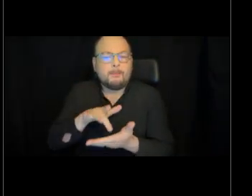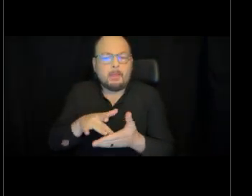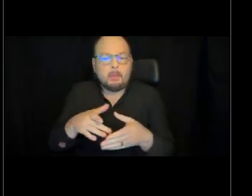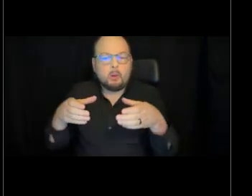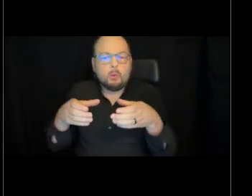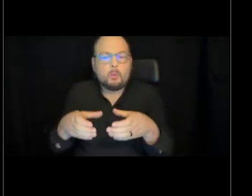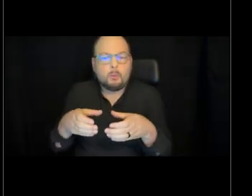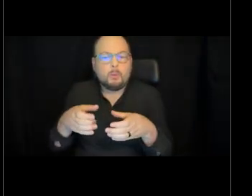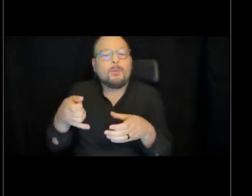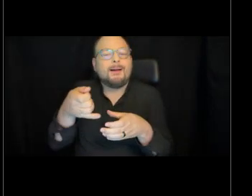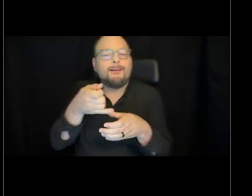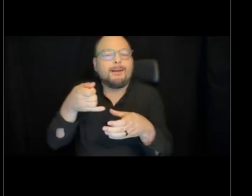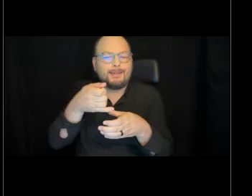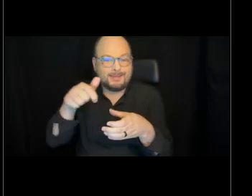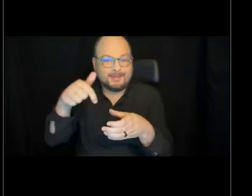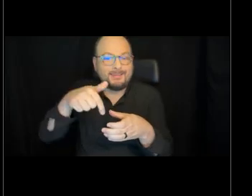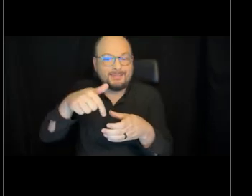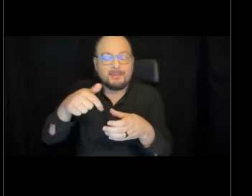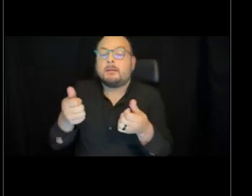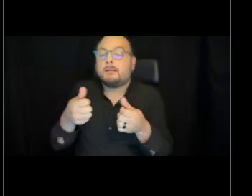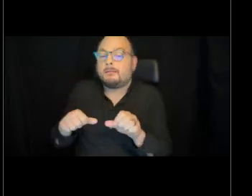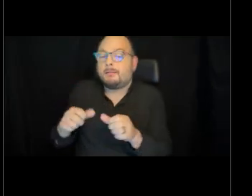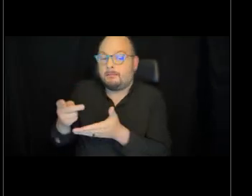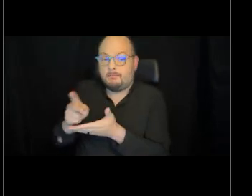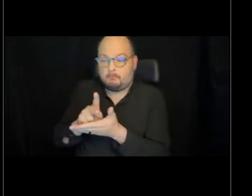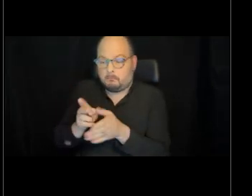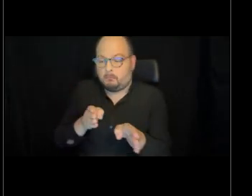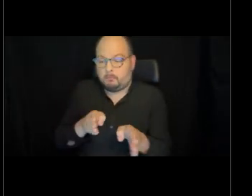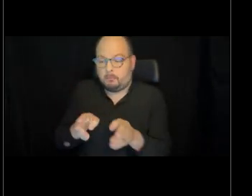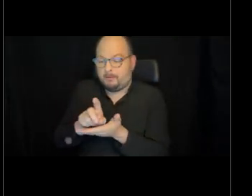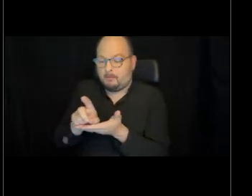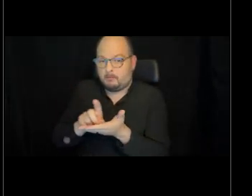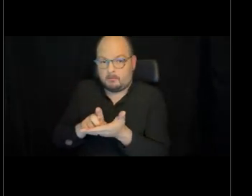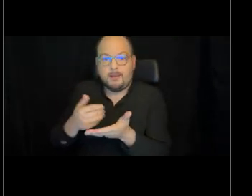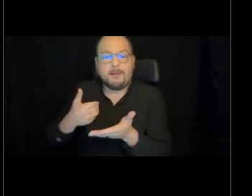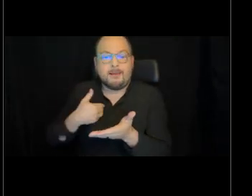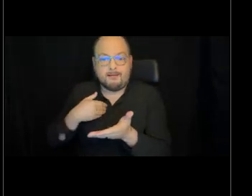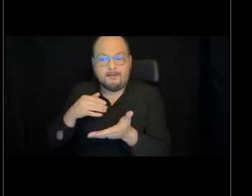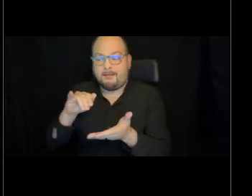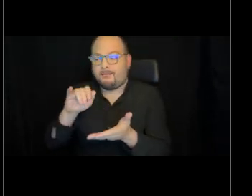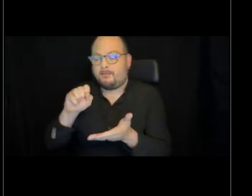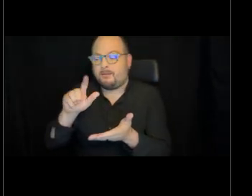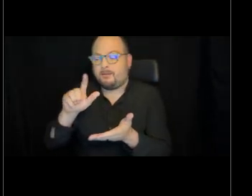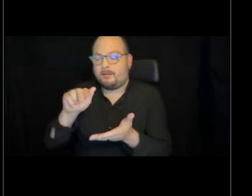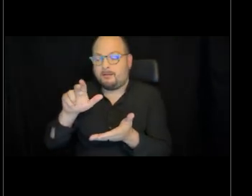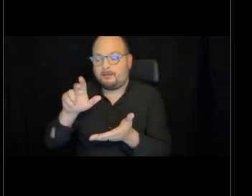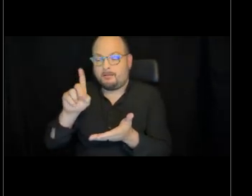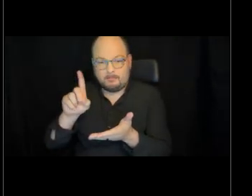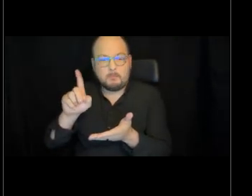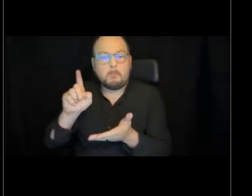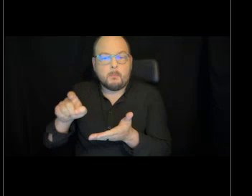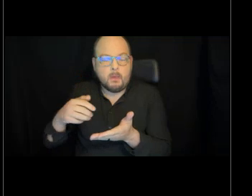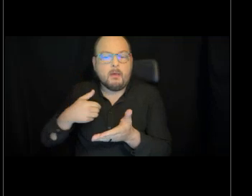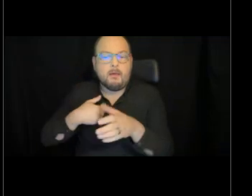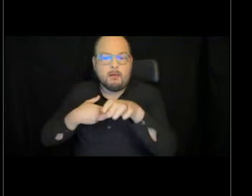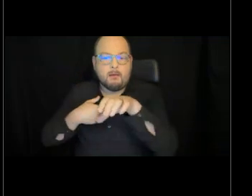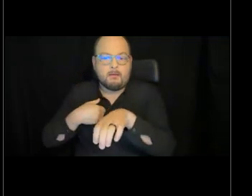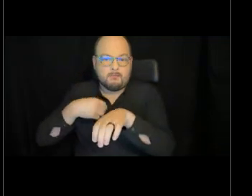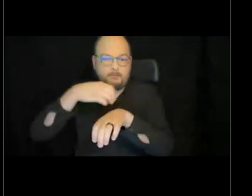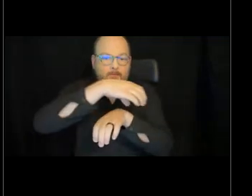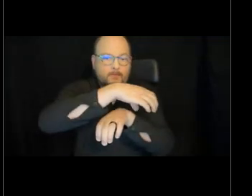is planned, a 40-inch clearance must be maintained between the face of the island